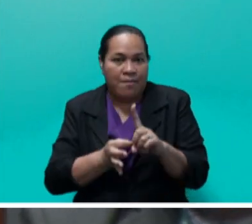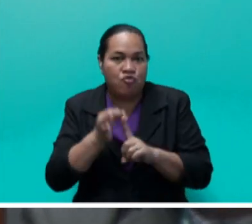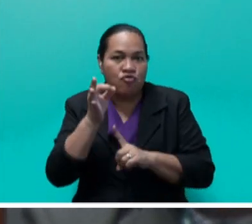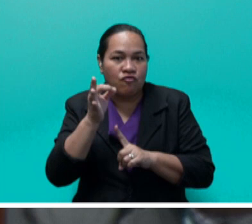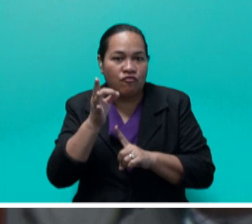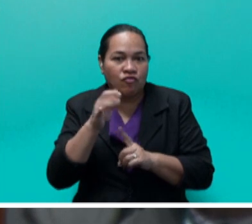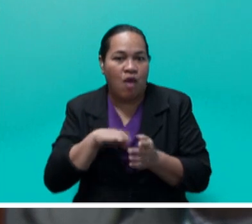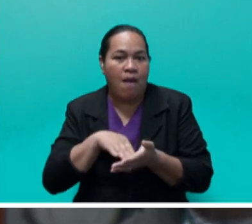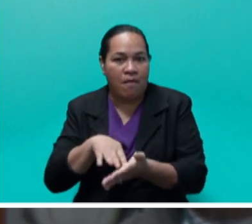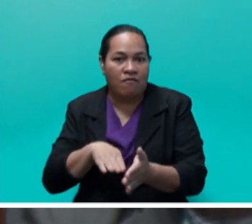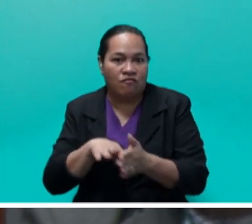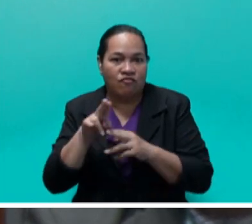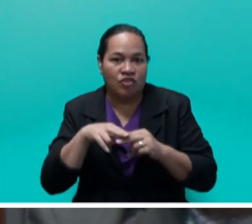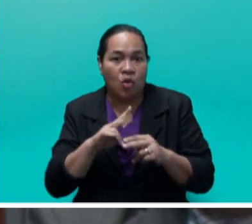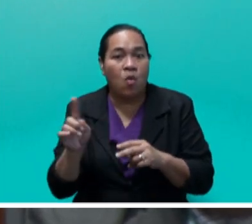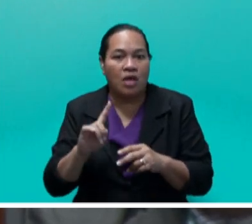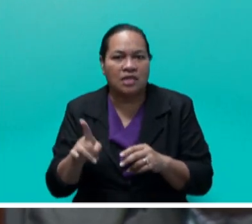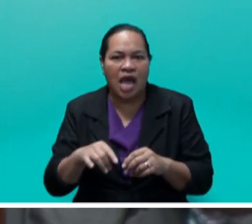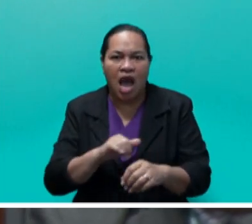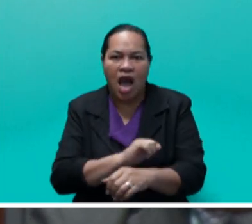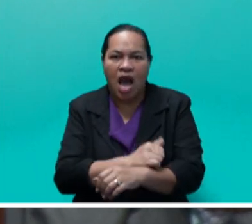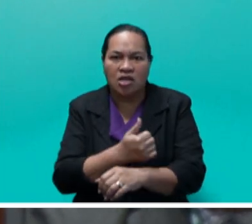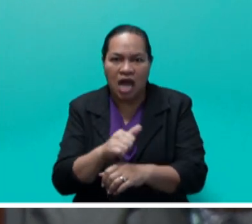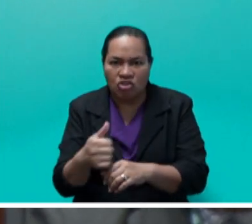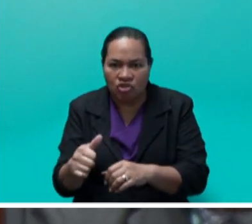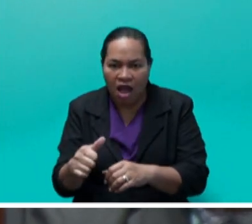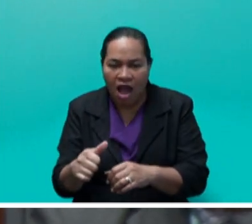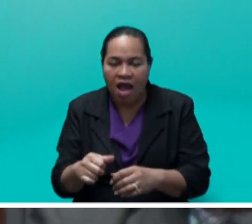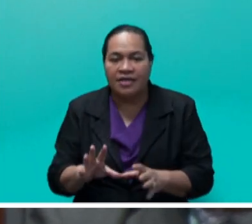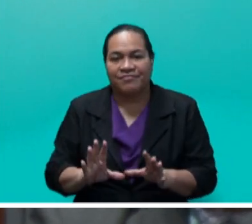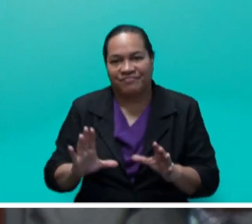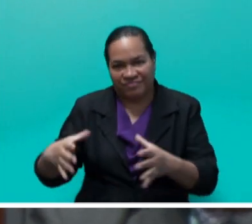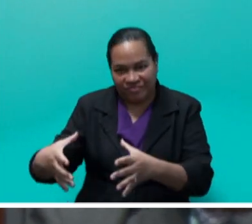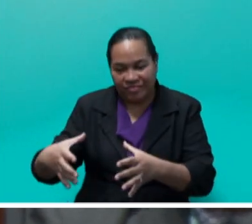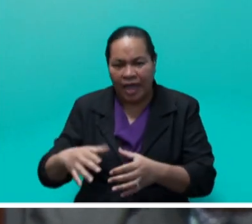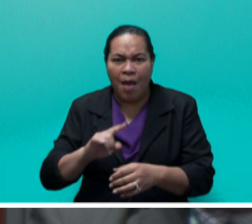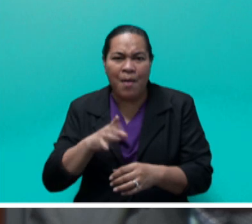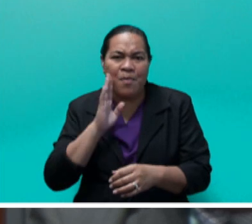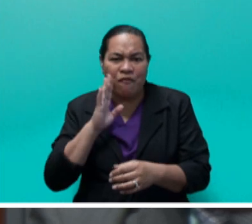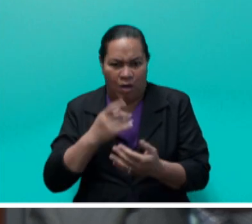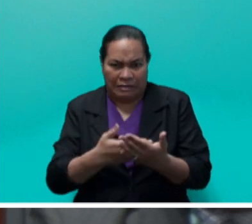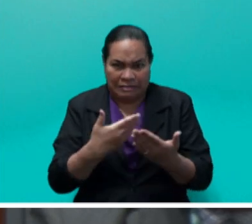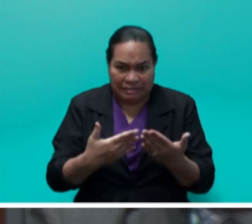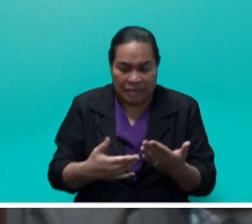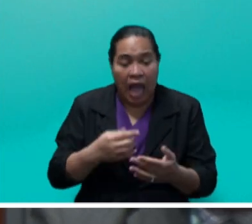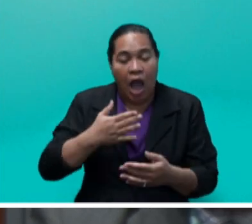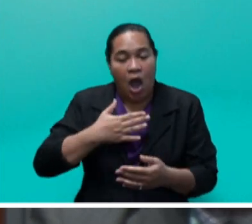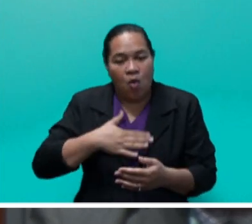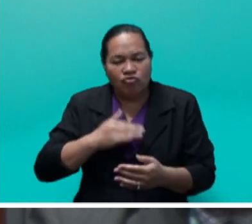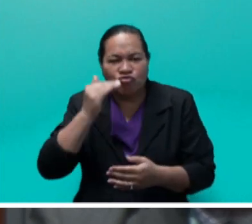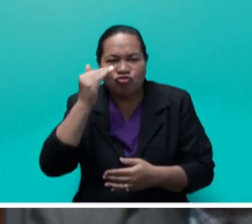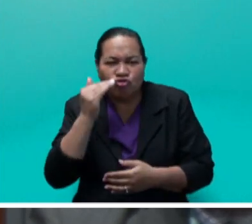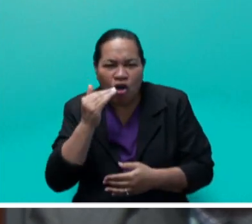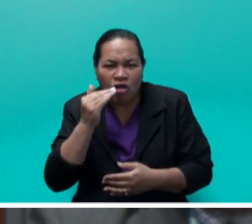capability with the aquaculture sector. However, Mr. Speaker, sir, before I address this matter, I wish to take a short